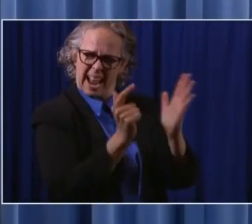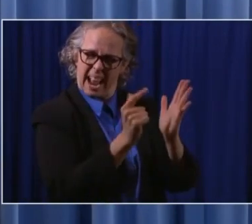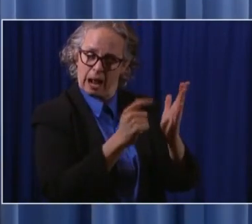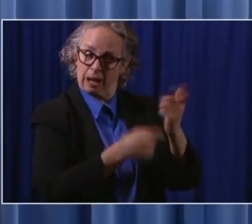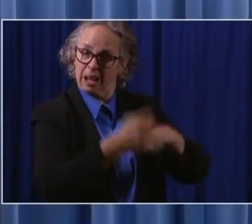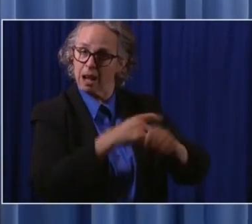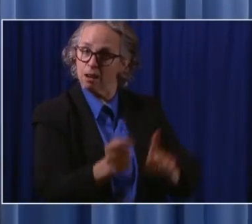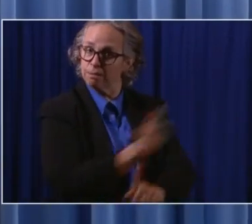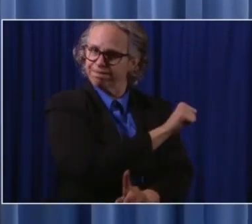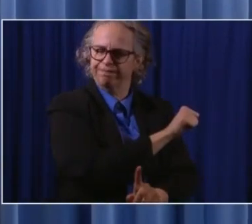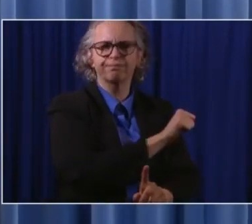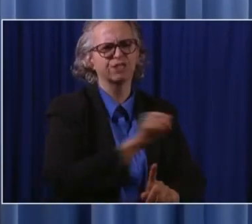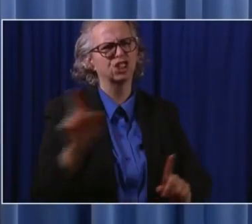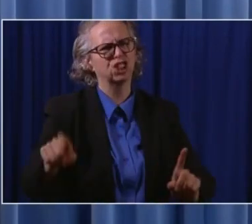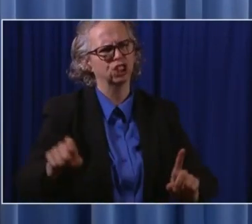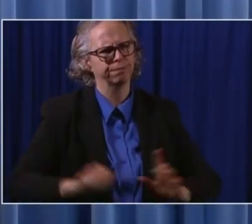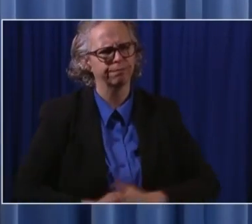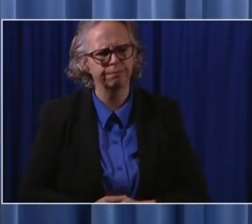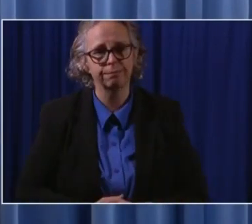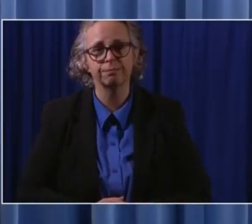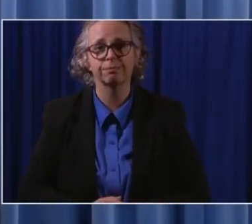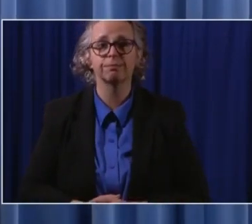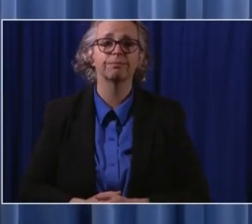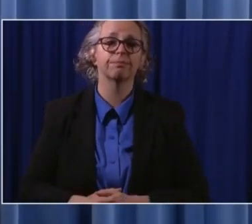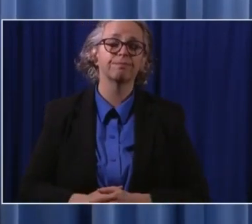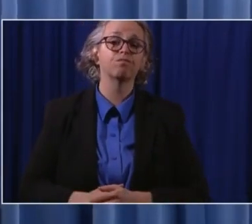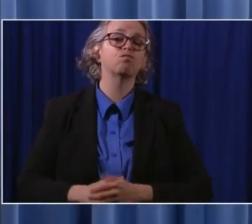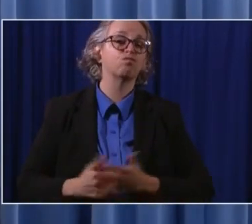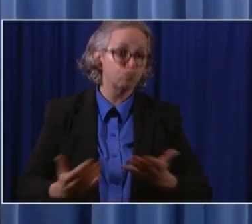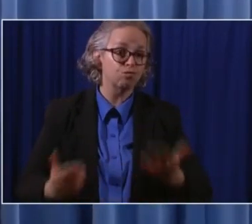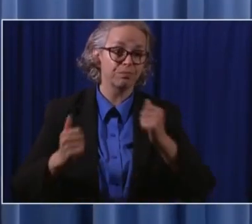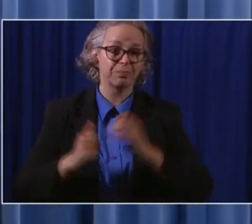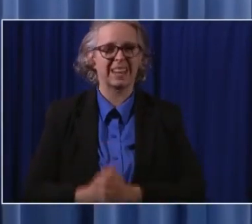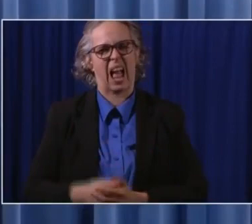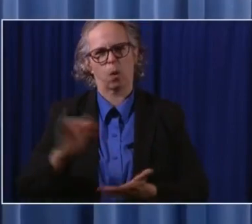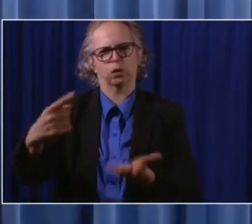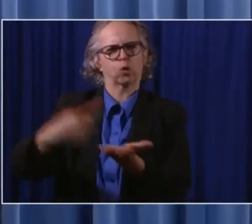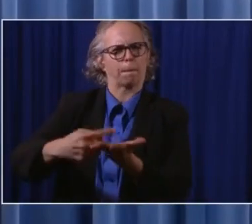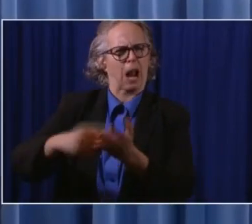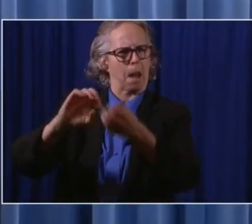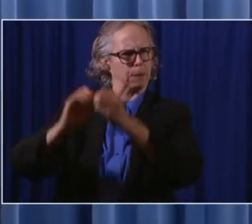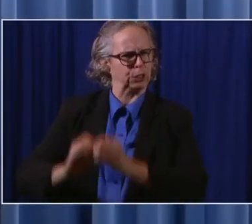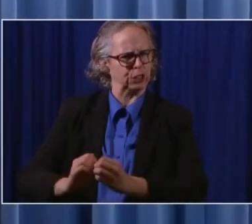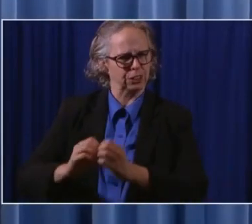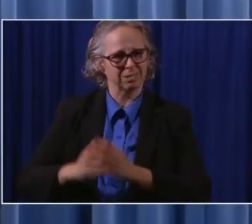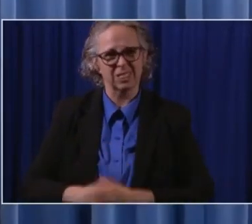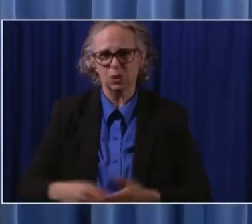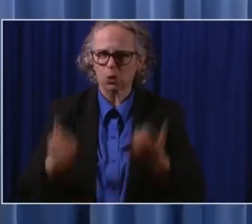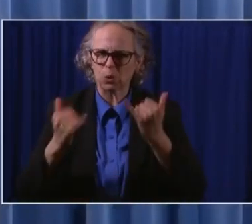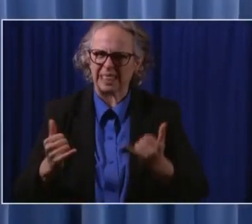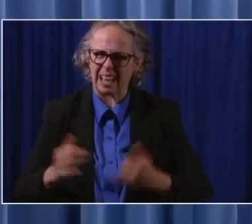Let's turn to today's data. Today, unfortunately,